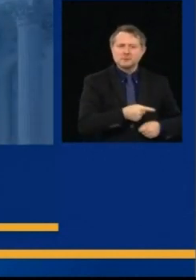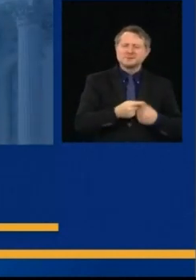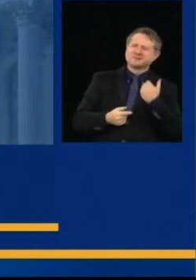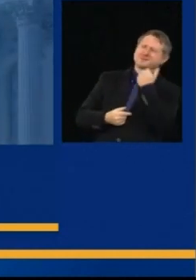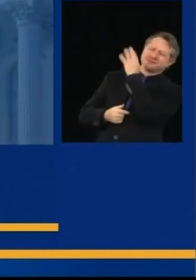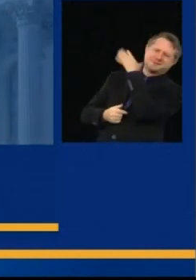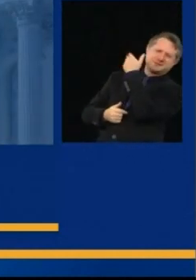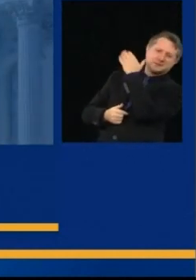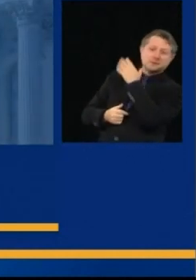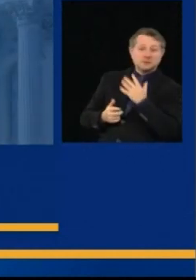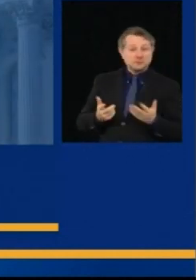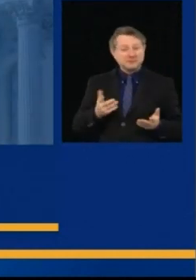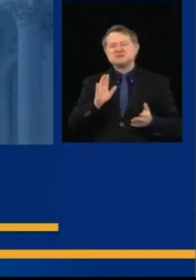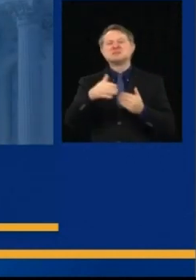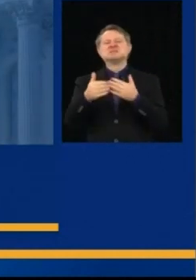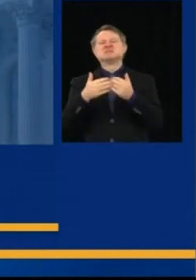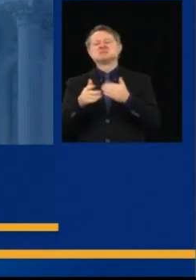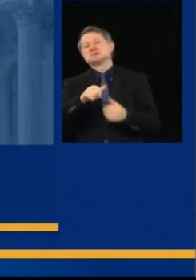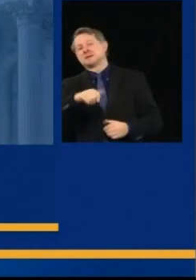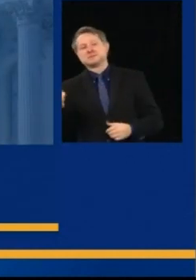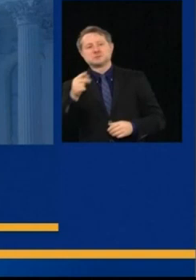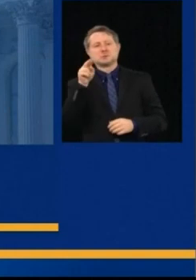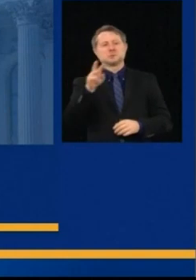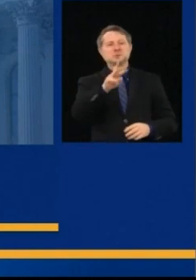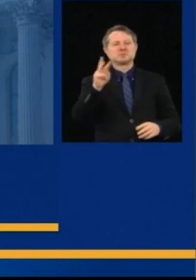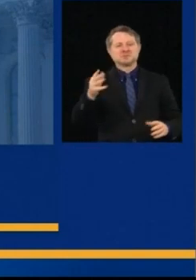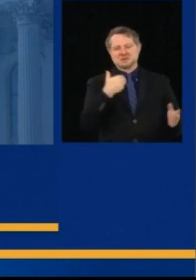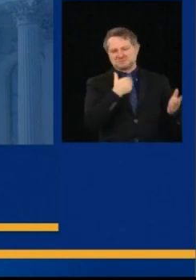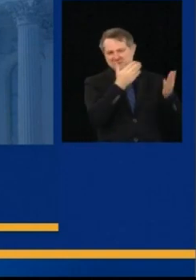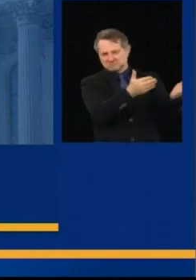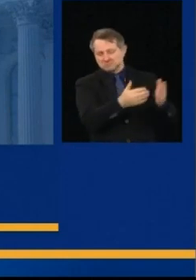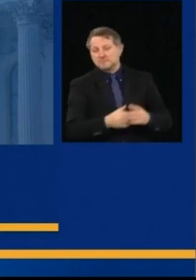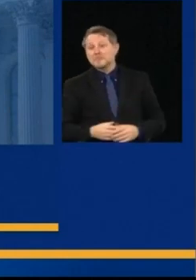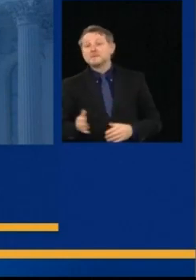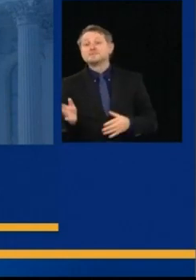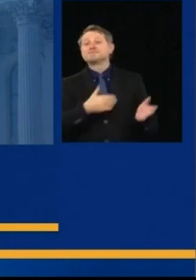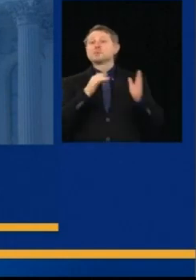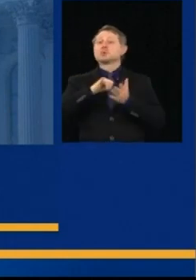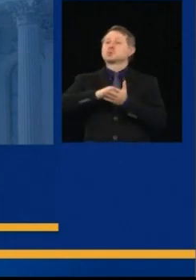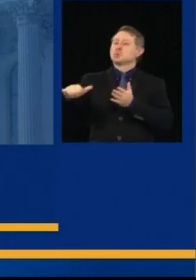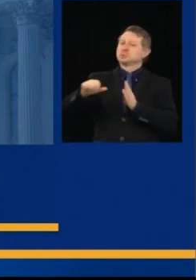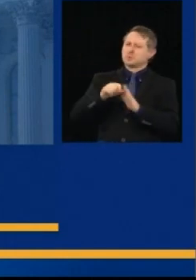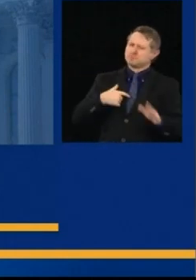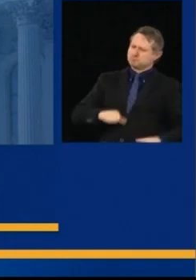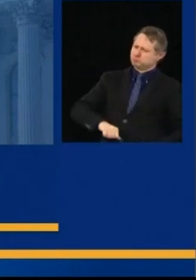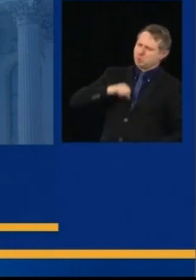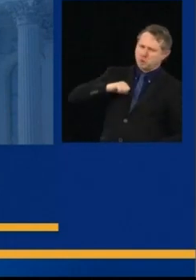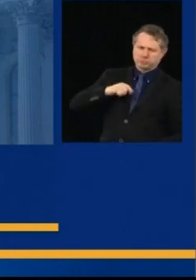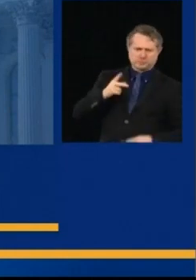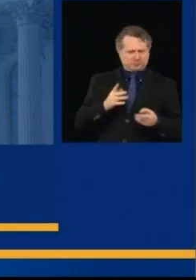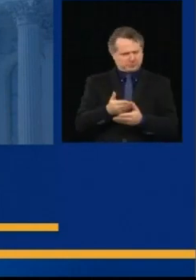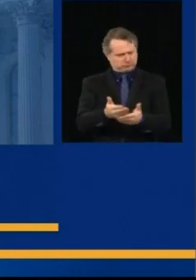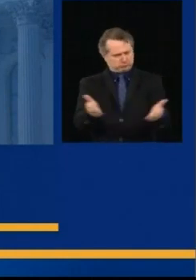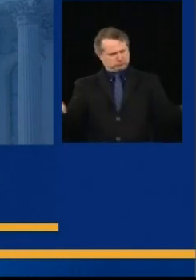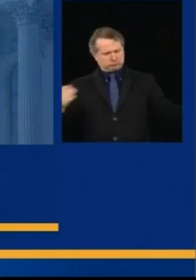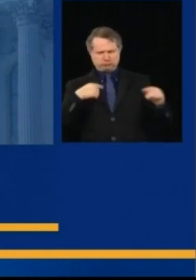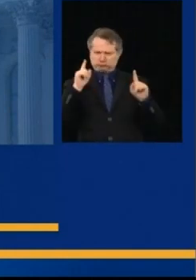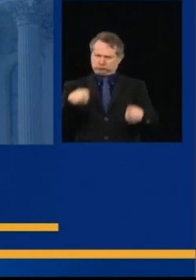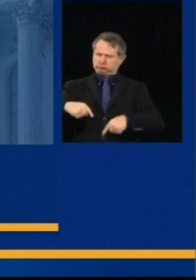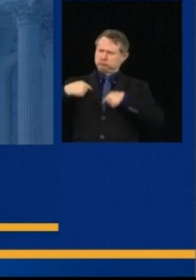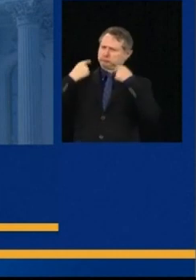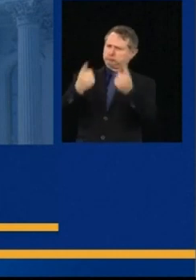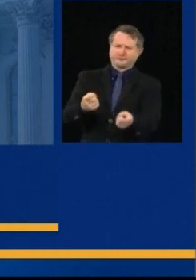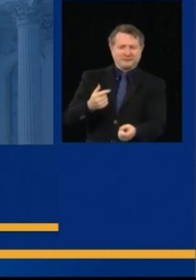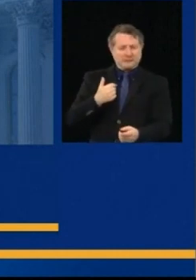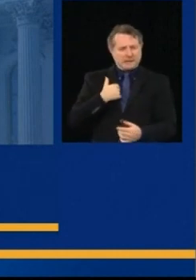meantime. New York State, I'm proud of what our people have done, and we're proceeding with